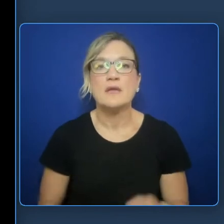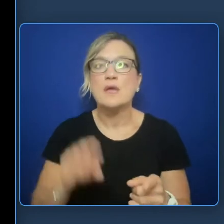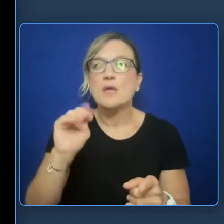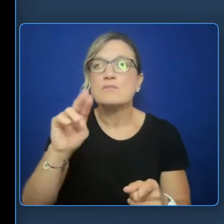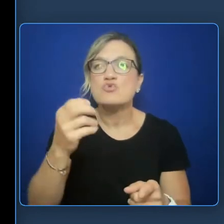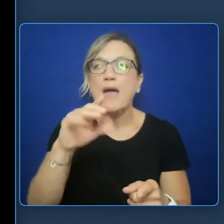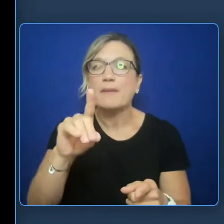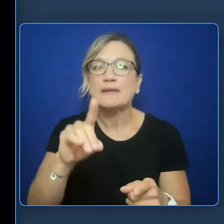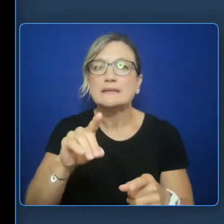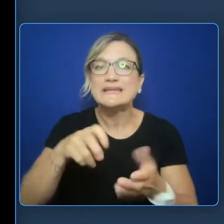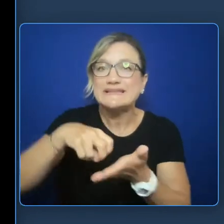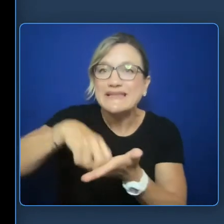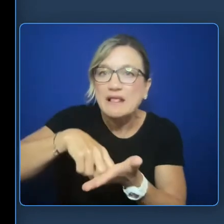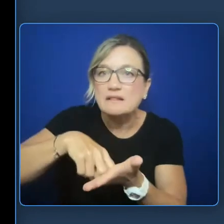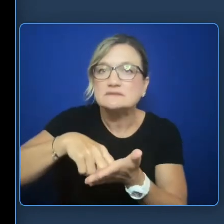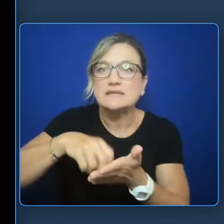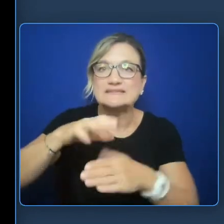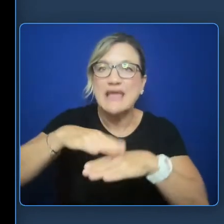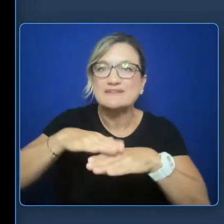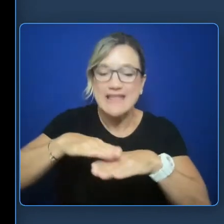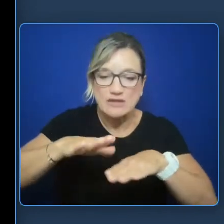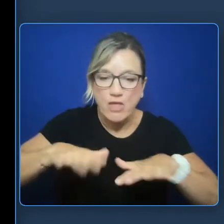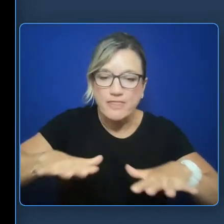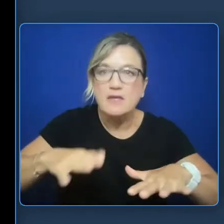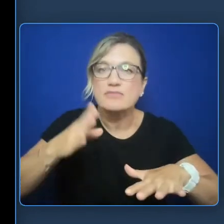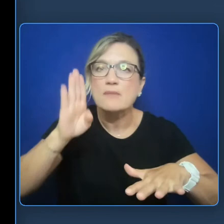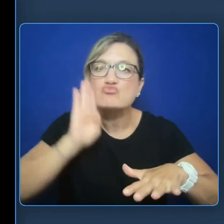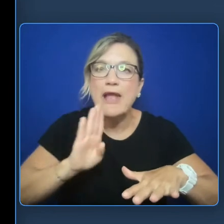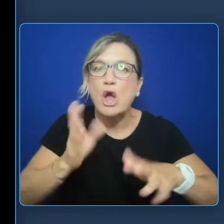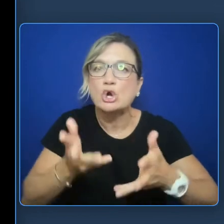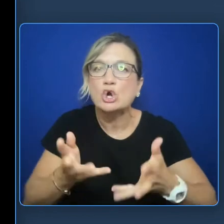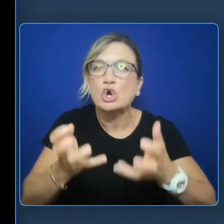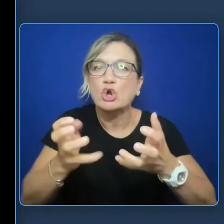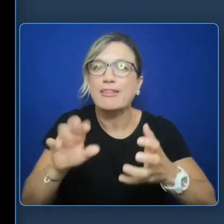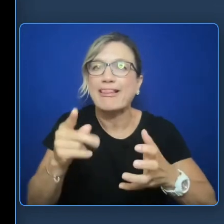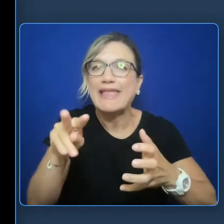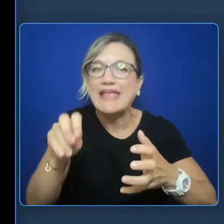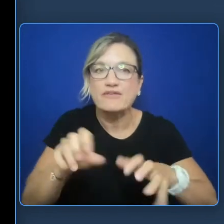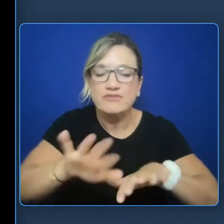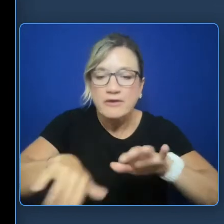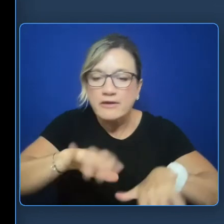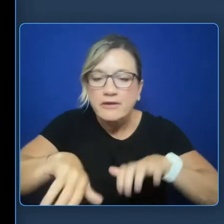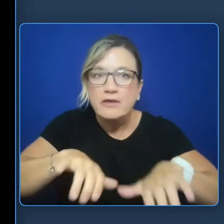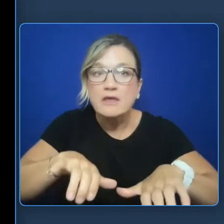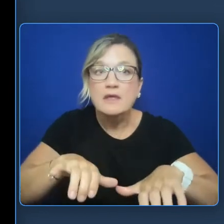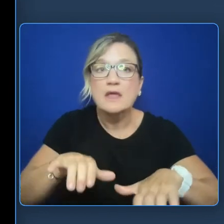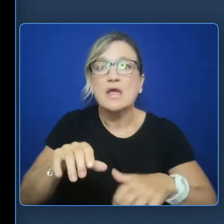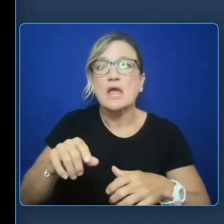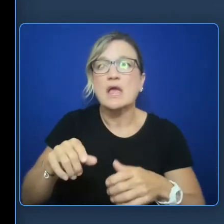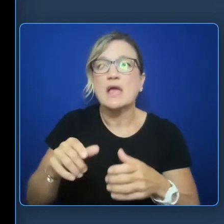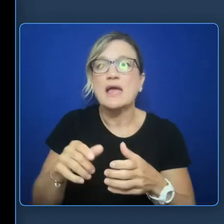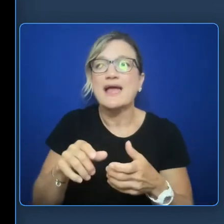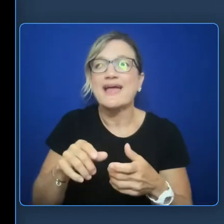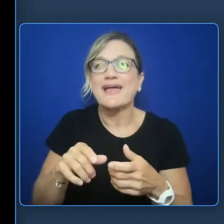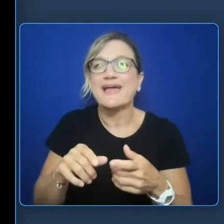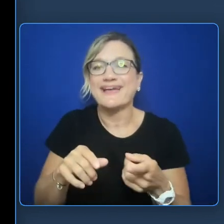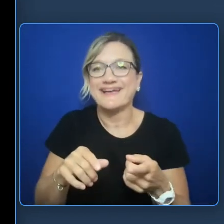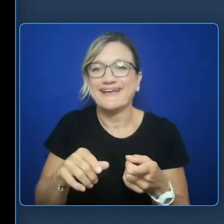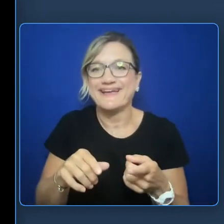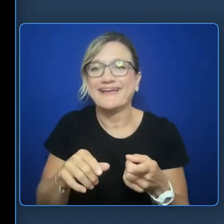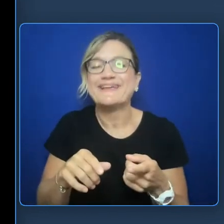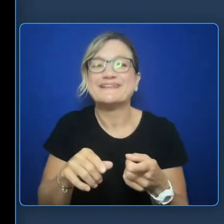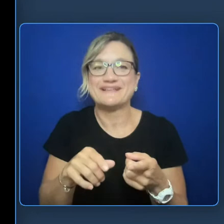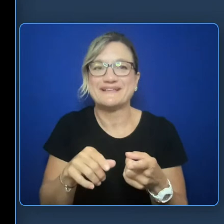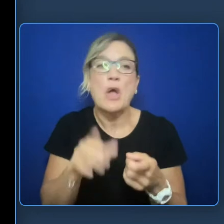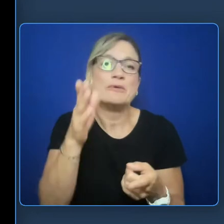Muhammad kneels and taps his hands through the thick ground cover of brown, curled leaves. A scrawny nestling struggles on the ground